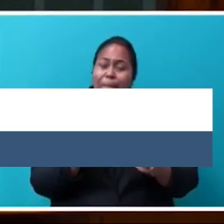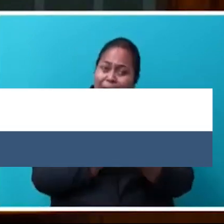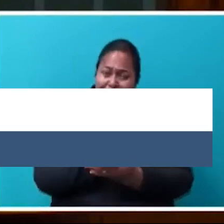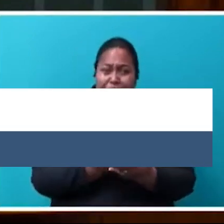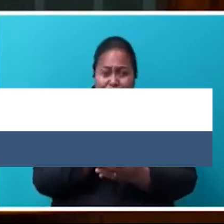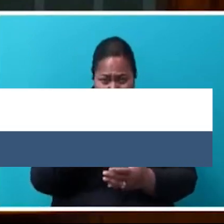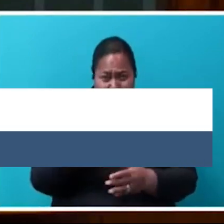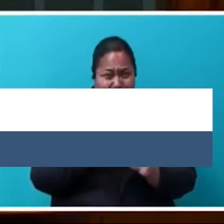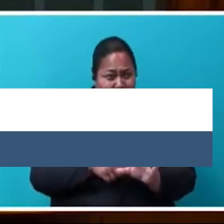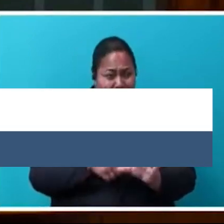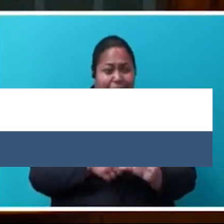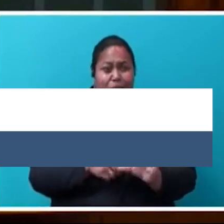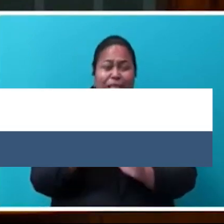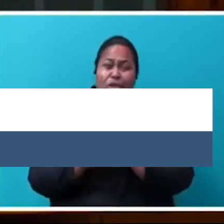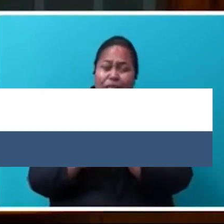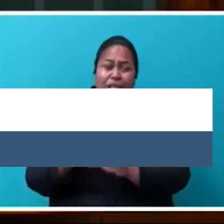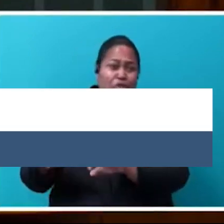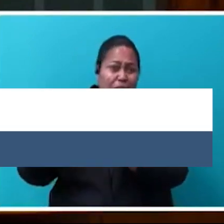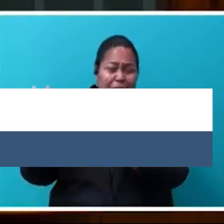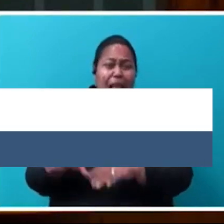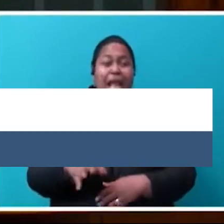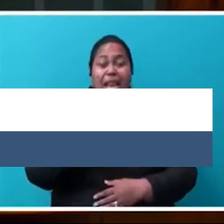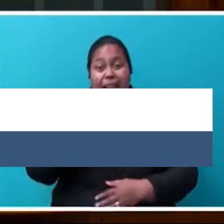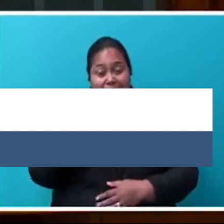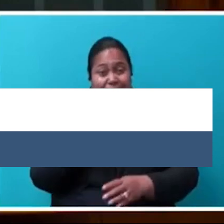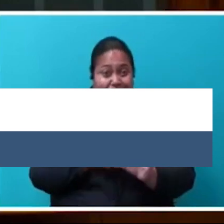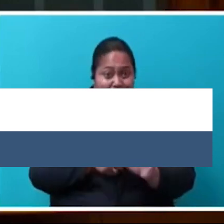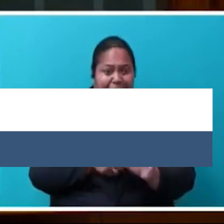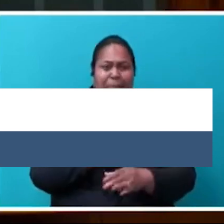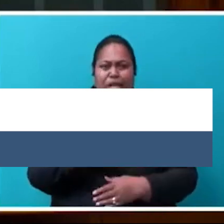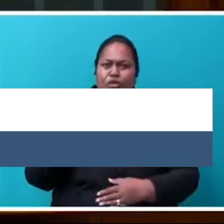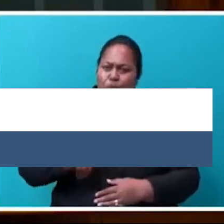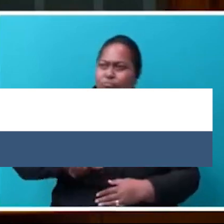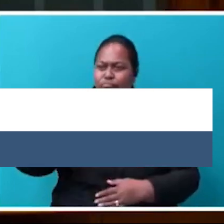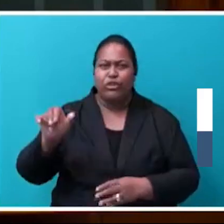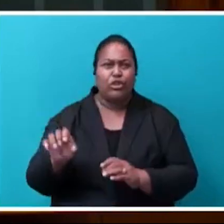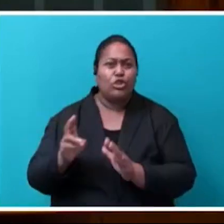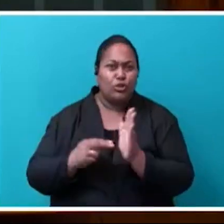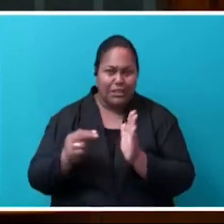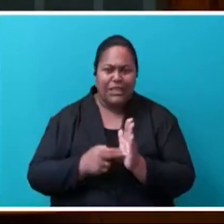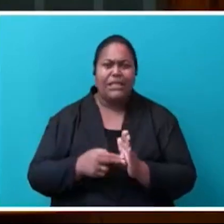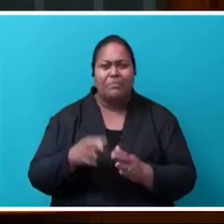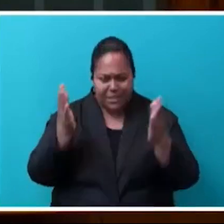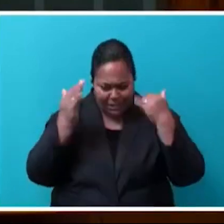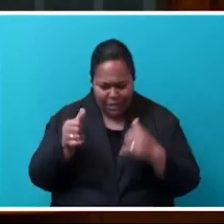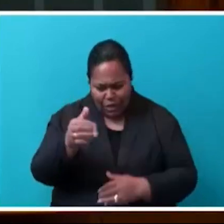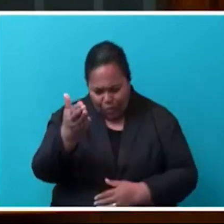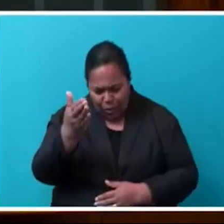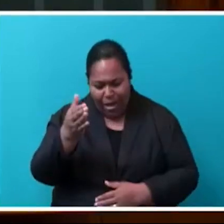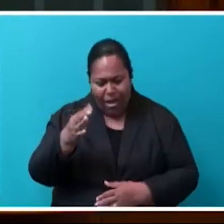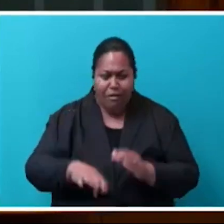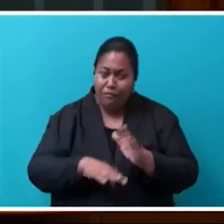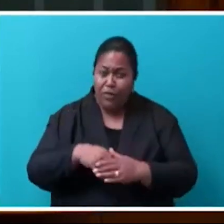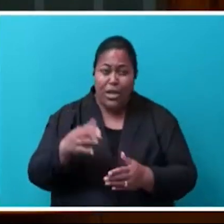Zealand, and next year the Ministry is going to undertake a tour to New Zealand. As we are, Mr. Speaker, sir, you're fully aware of how